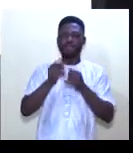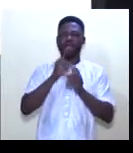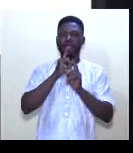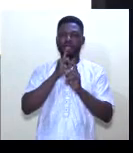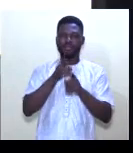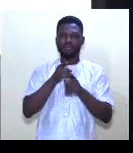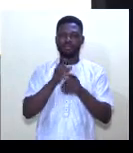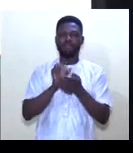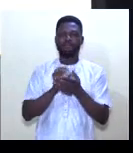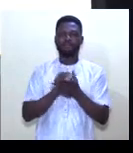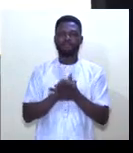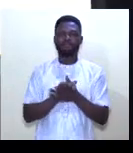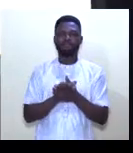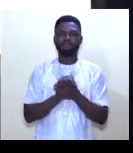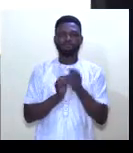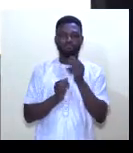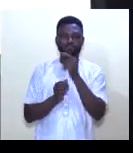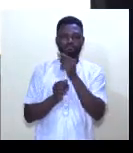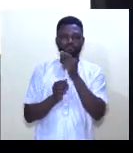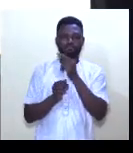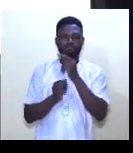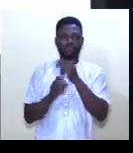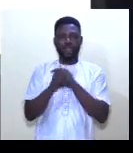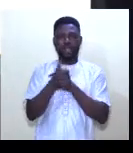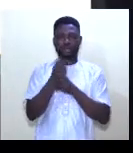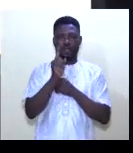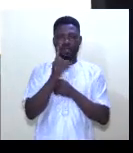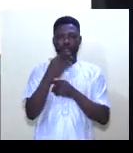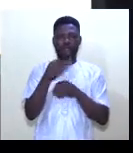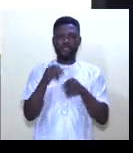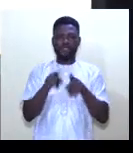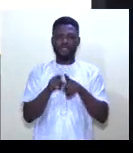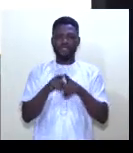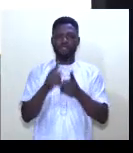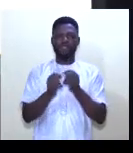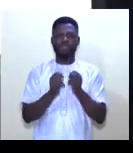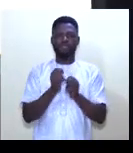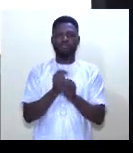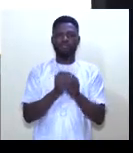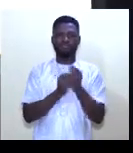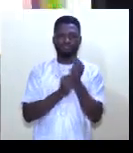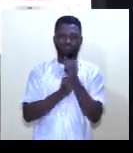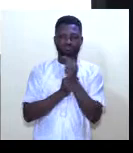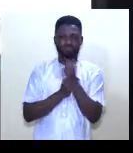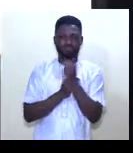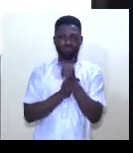answer. I believe that's what you selected as well. Let's take a look at another one of the same type.